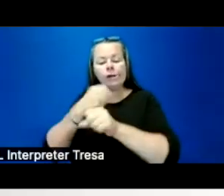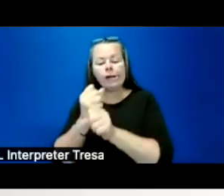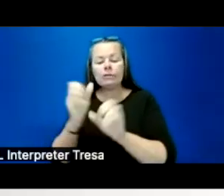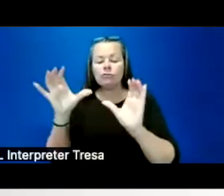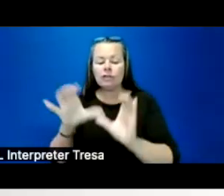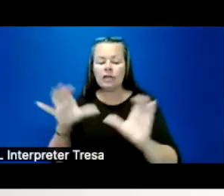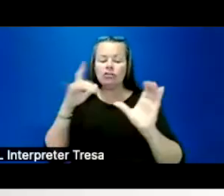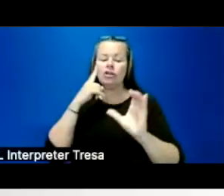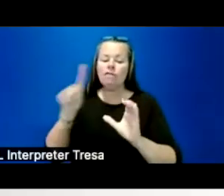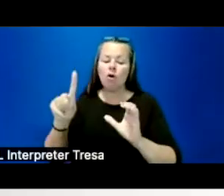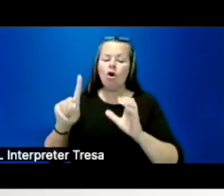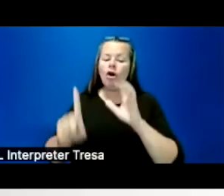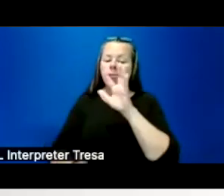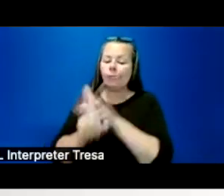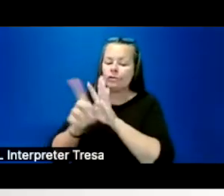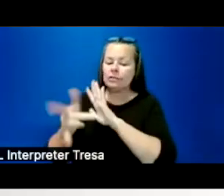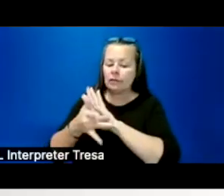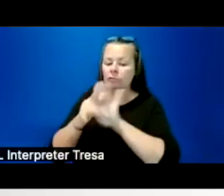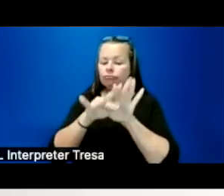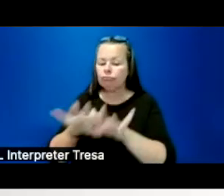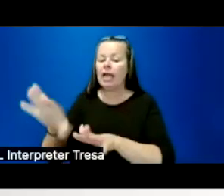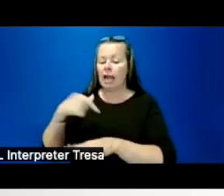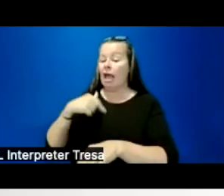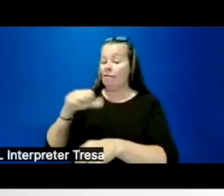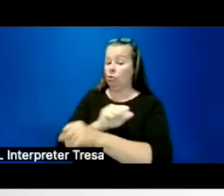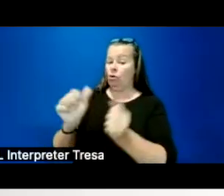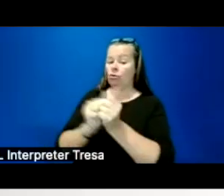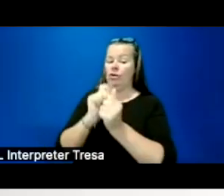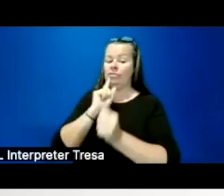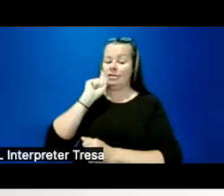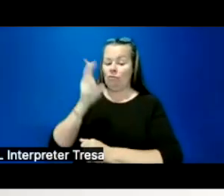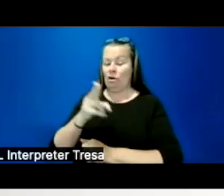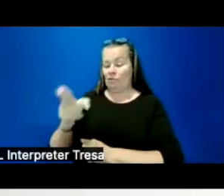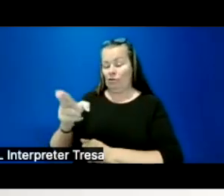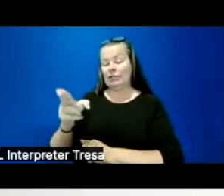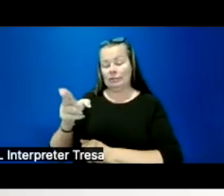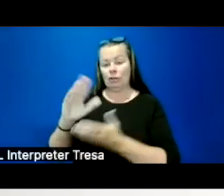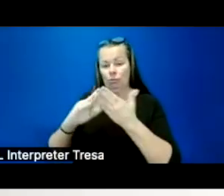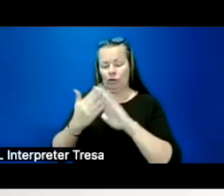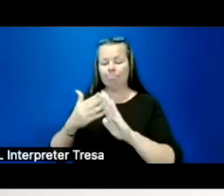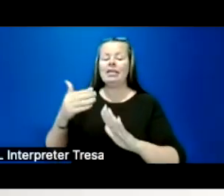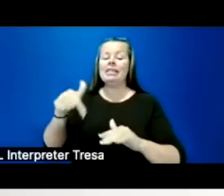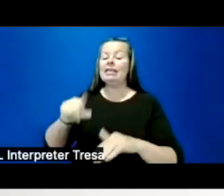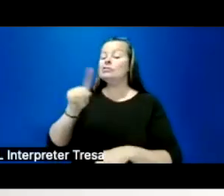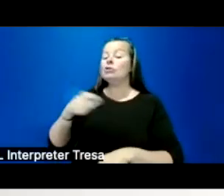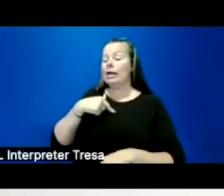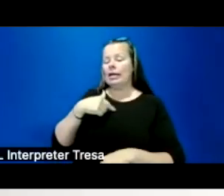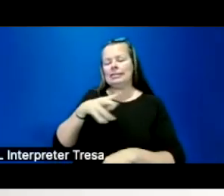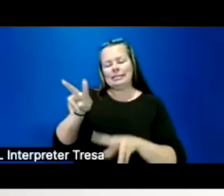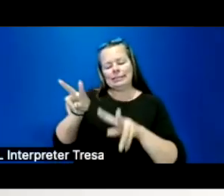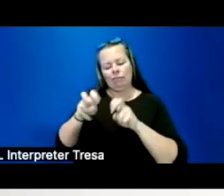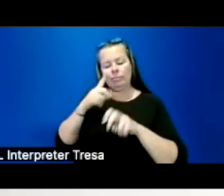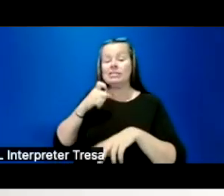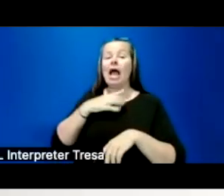and hard of hearing community. So this question is selfish because I want my friends in the deaf community